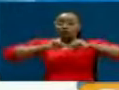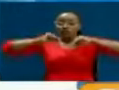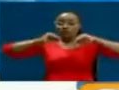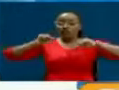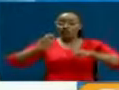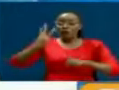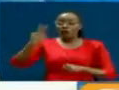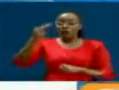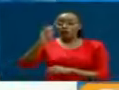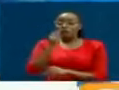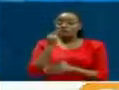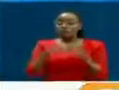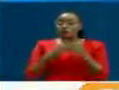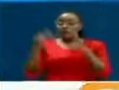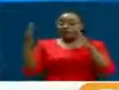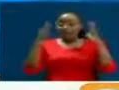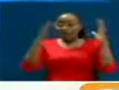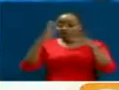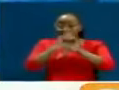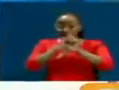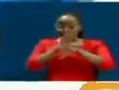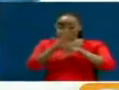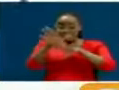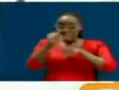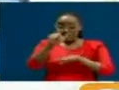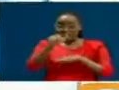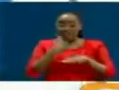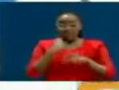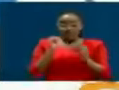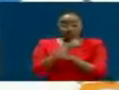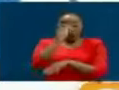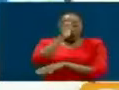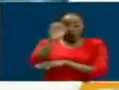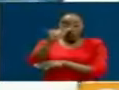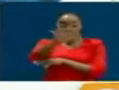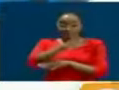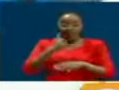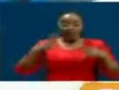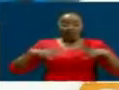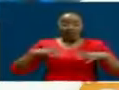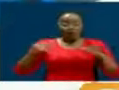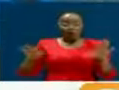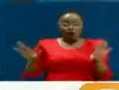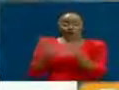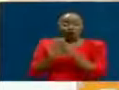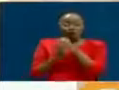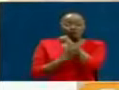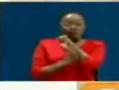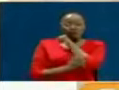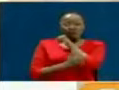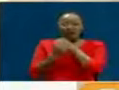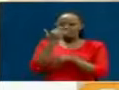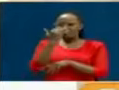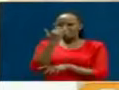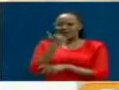at the World Health Body says the airborne transmission could not be ruled out in crowded, closed, or poorly ventilated